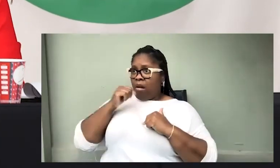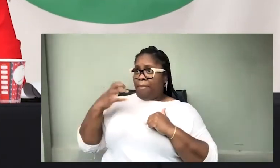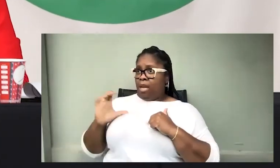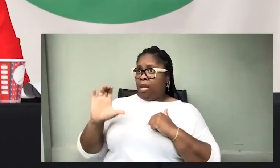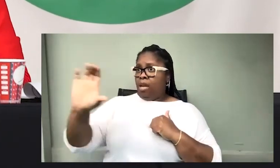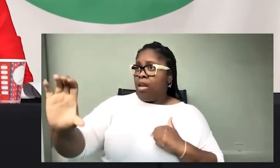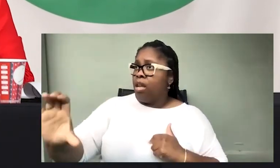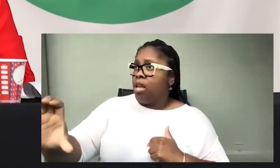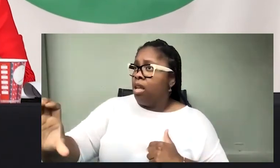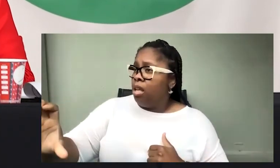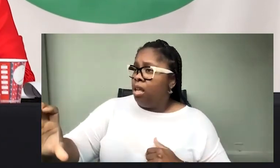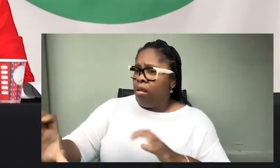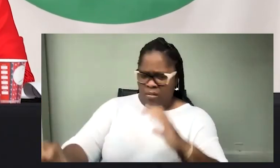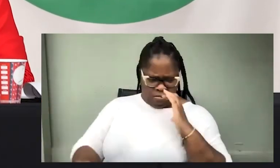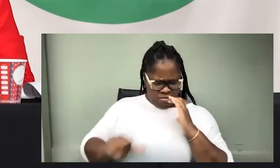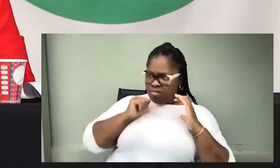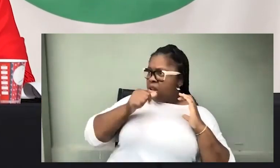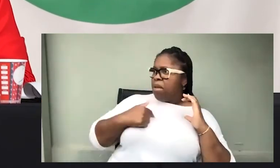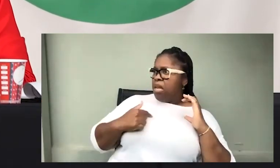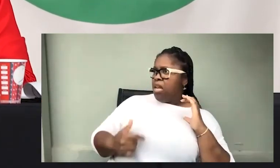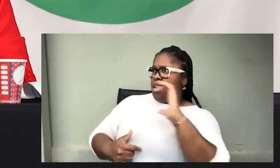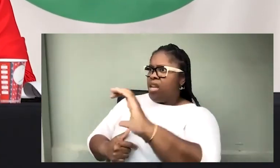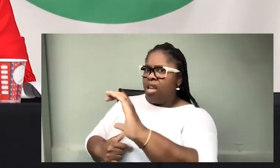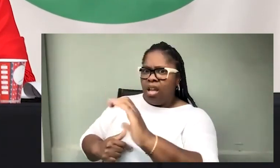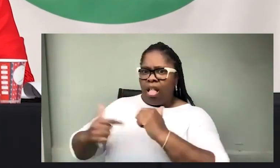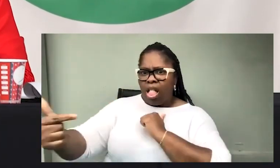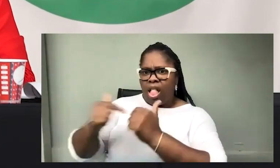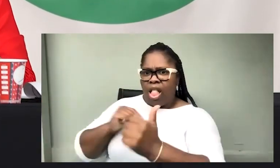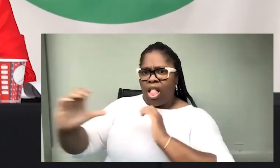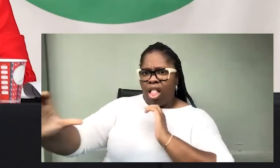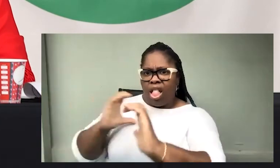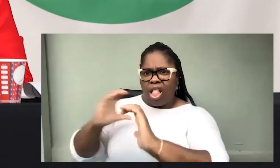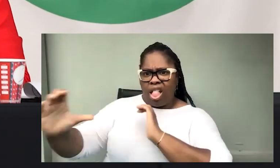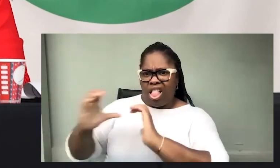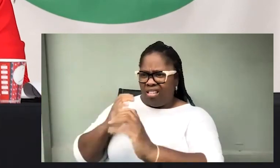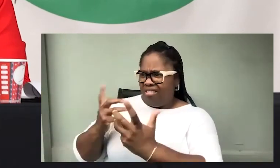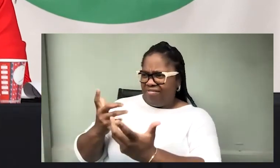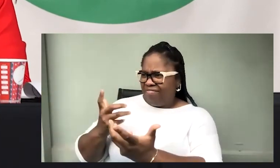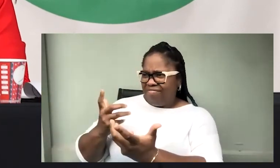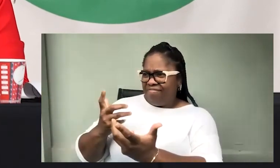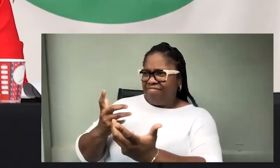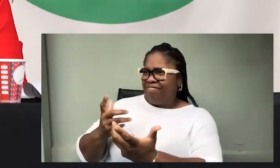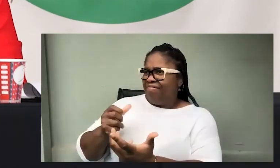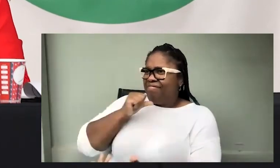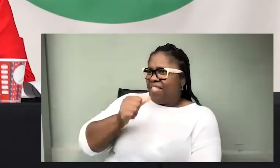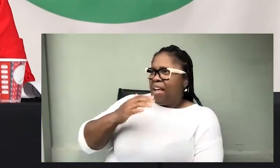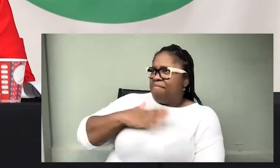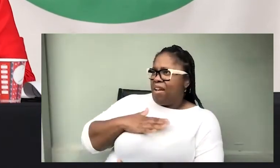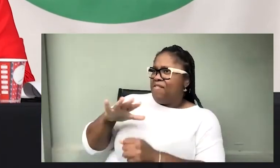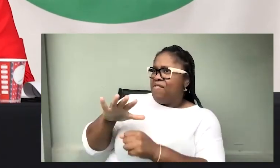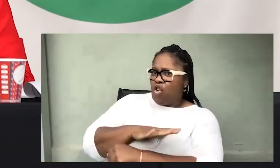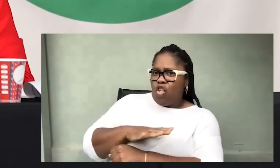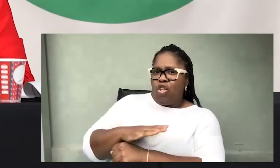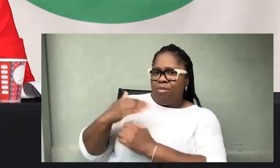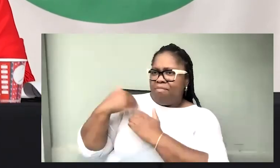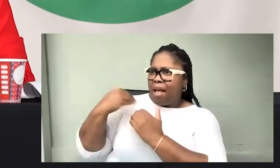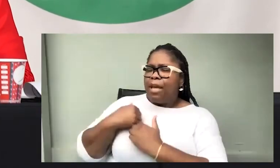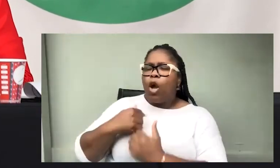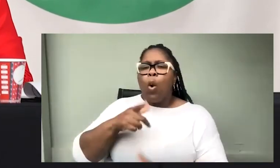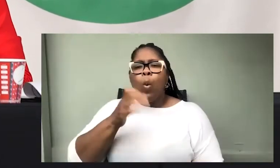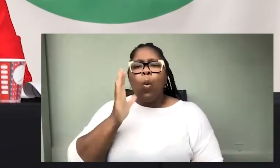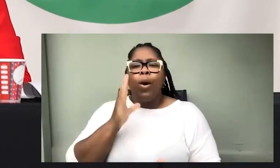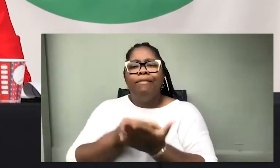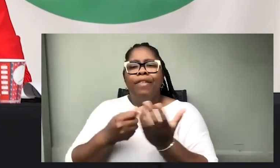has really taken full responsibility that this isn't always under duress of who's going to fund